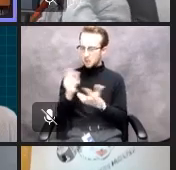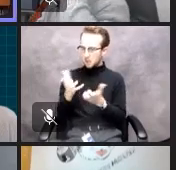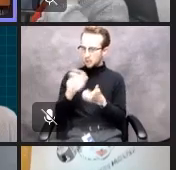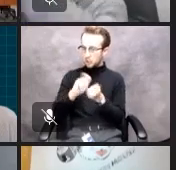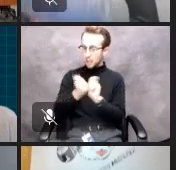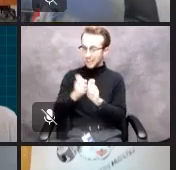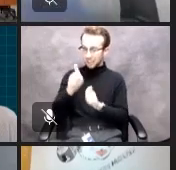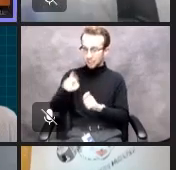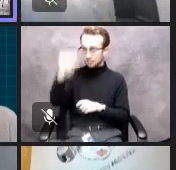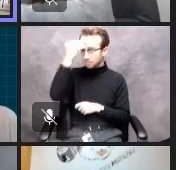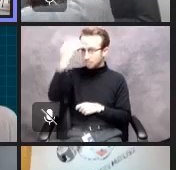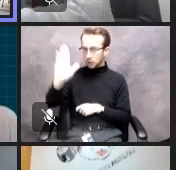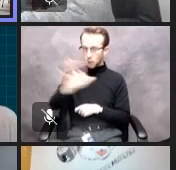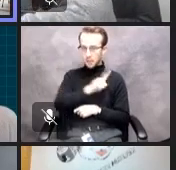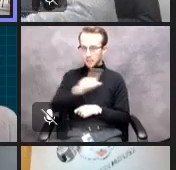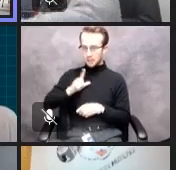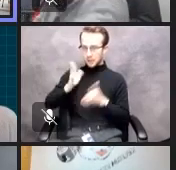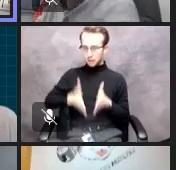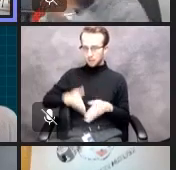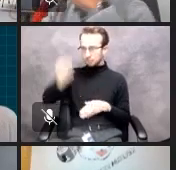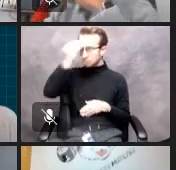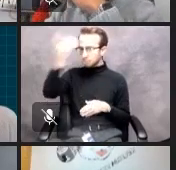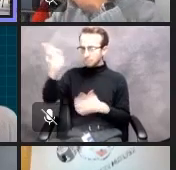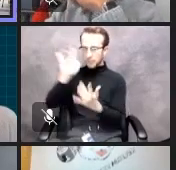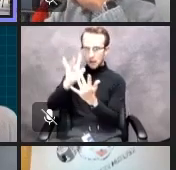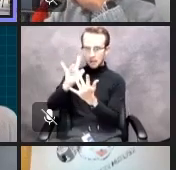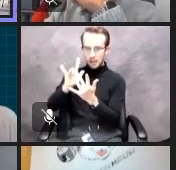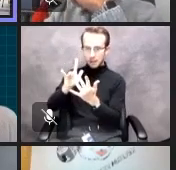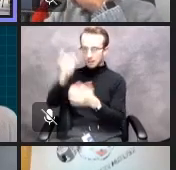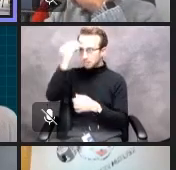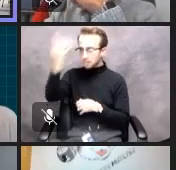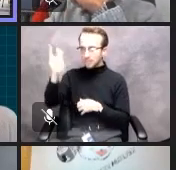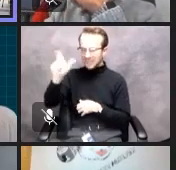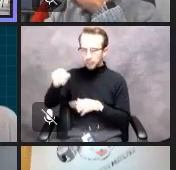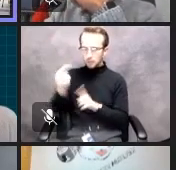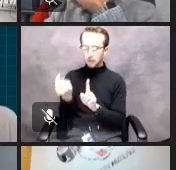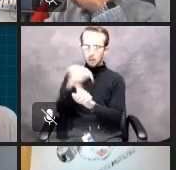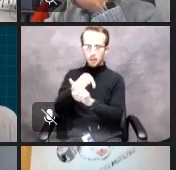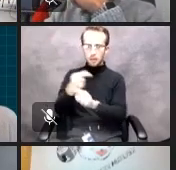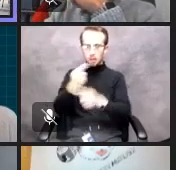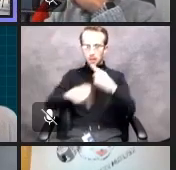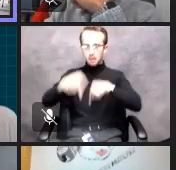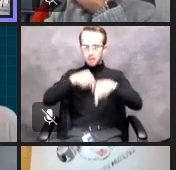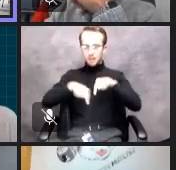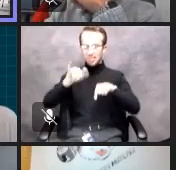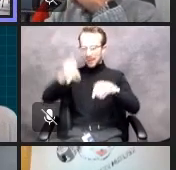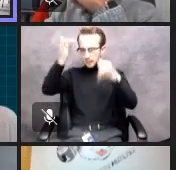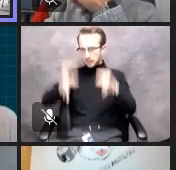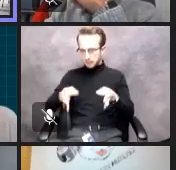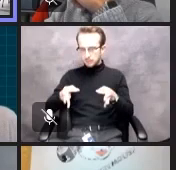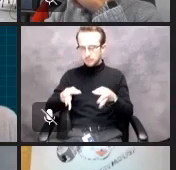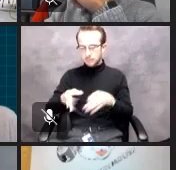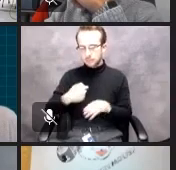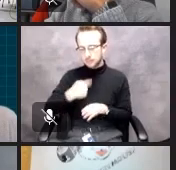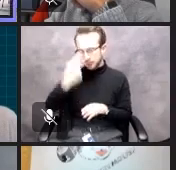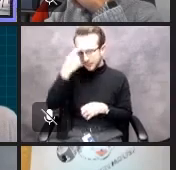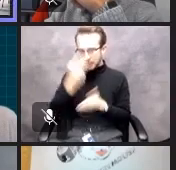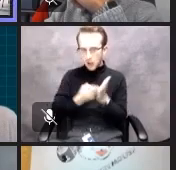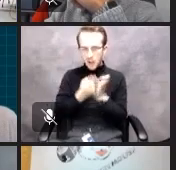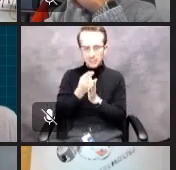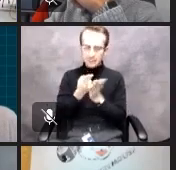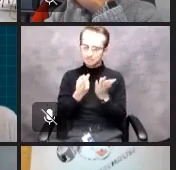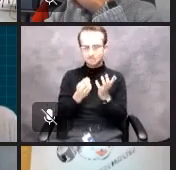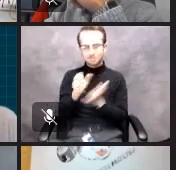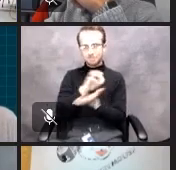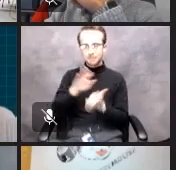legislators that they need to reverse that decision. So I think it's honestly a mixed bag.